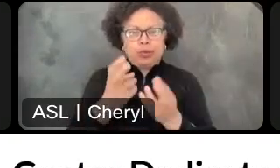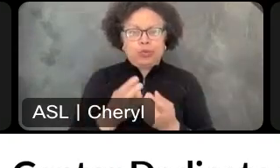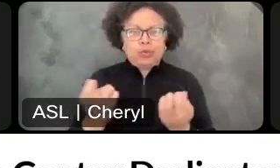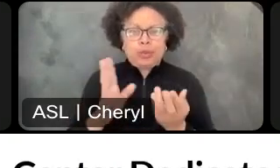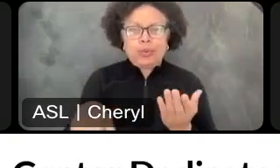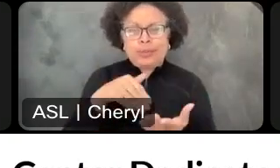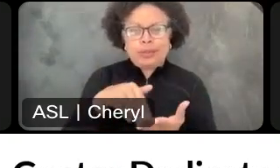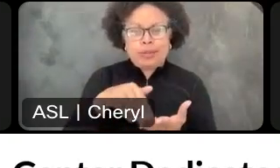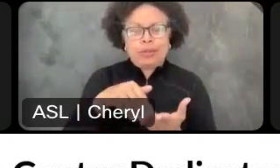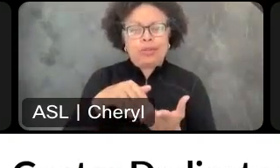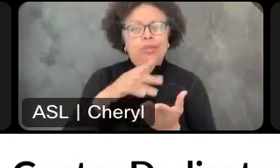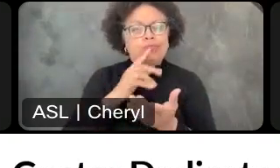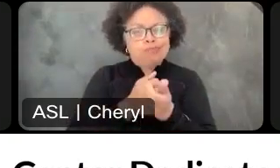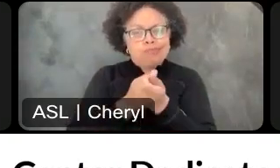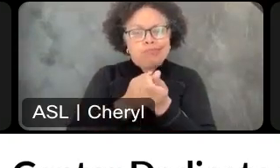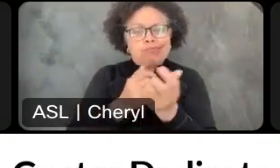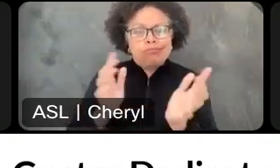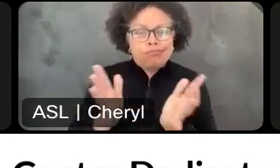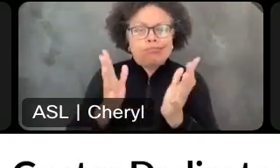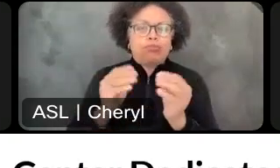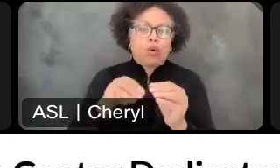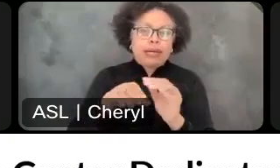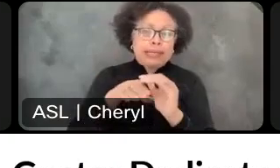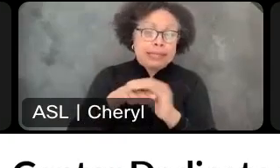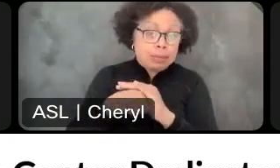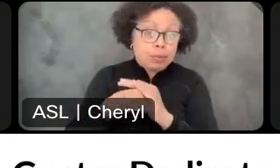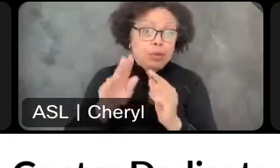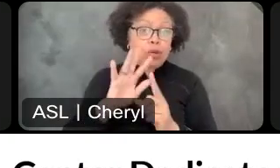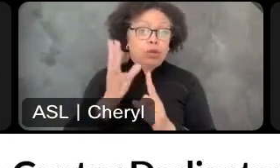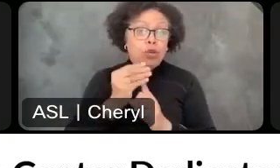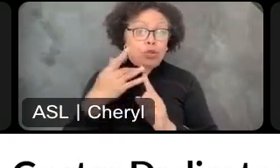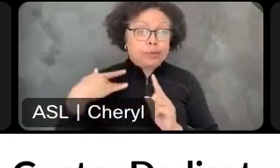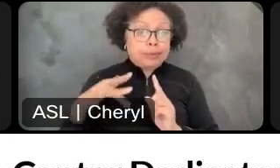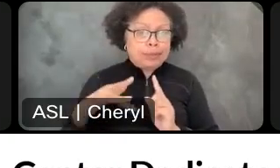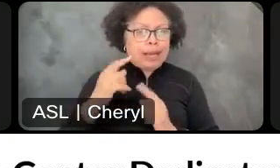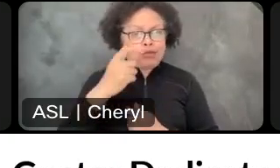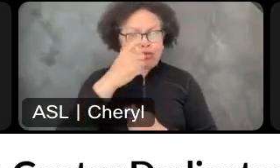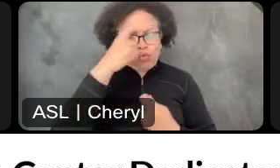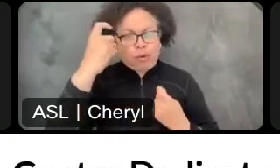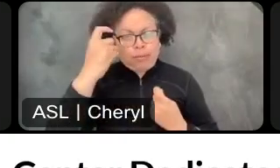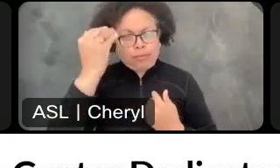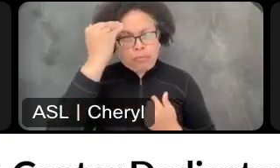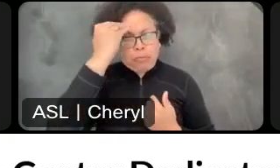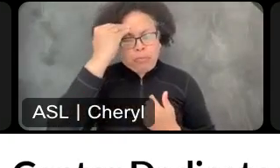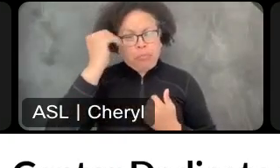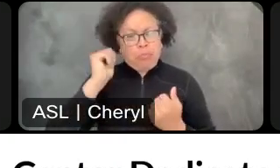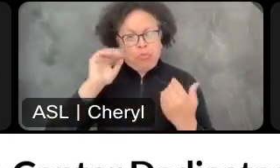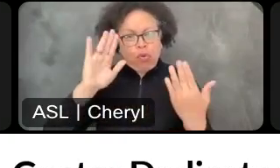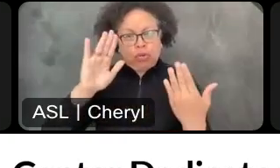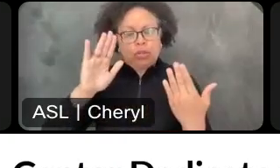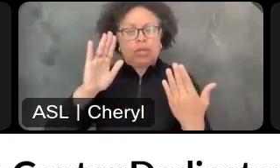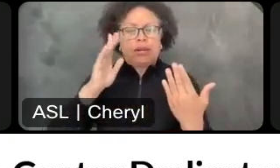promotes an accessible, culturally responsive, and trauma-informed approach in the domestic violence